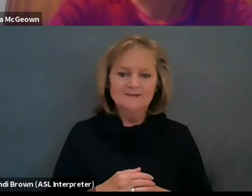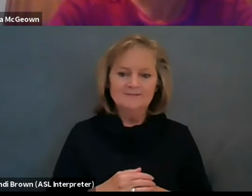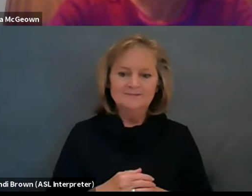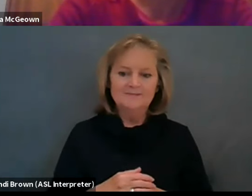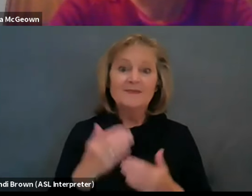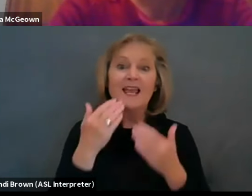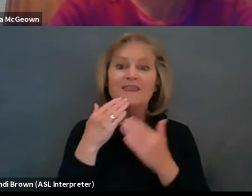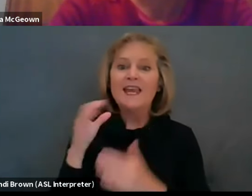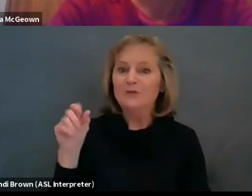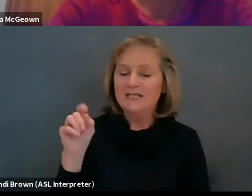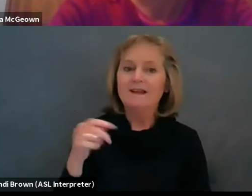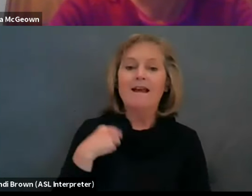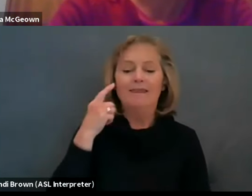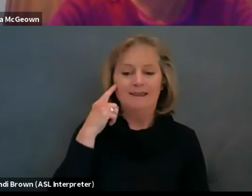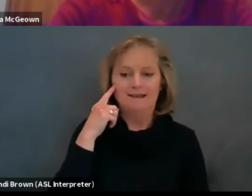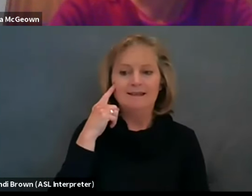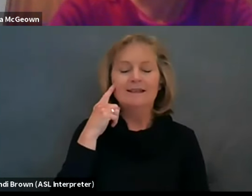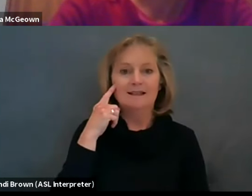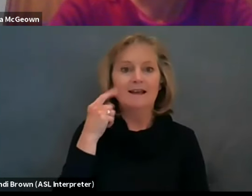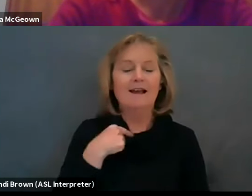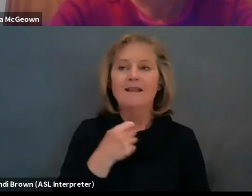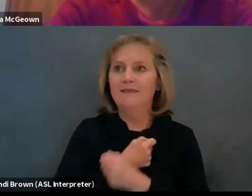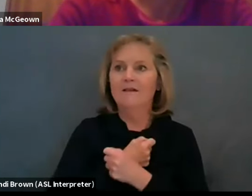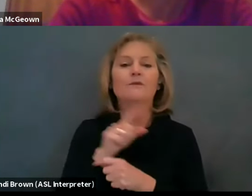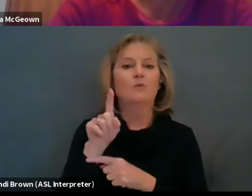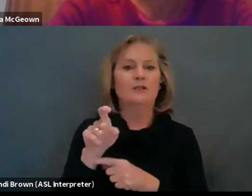Thank you, Stephen. I think I love the question.